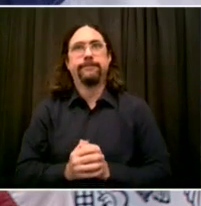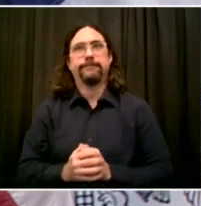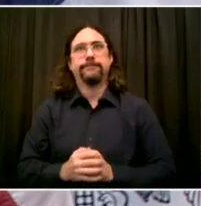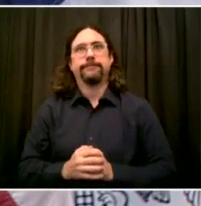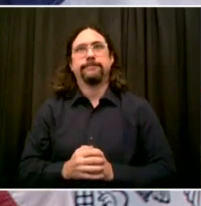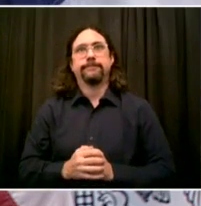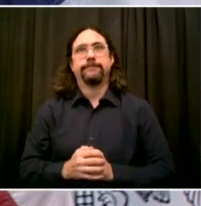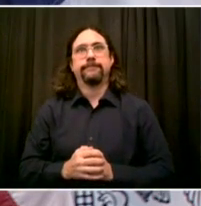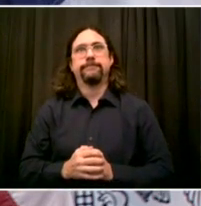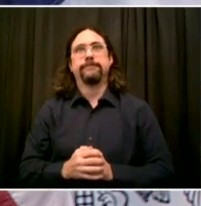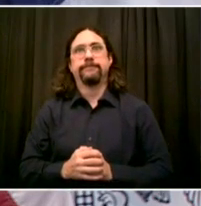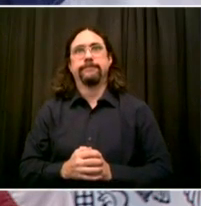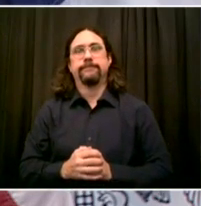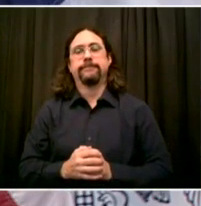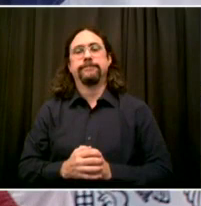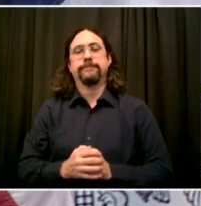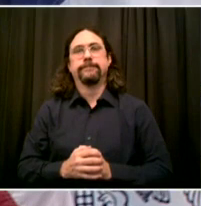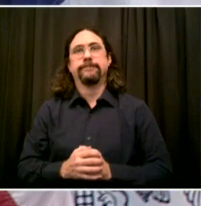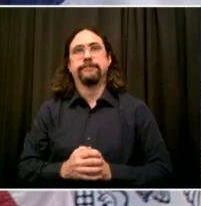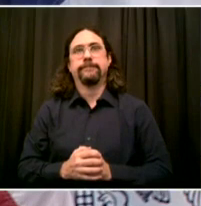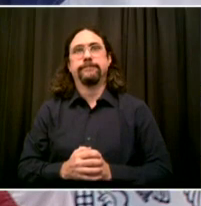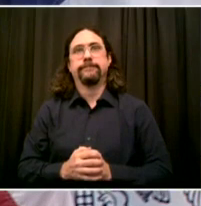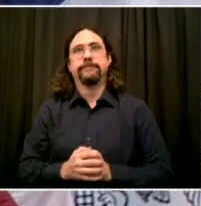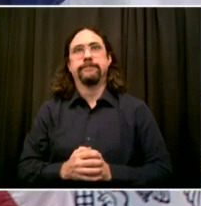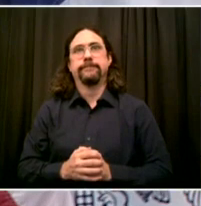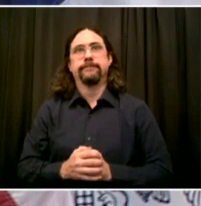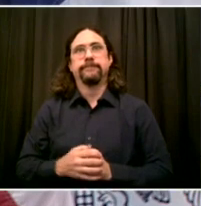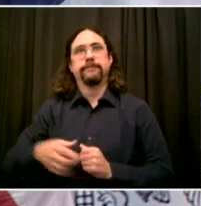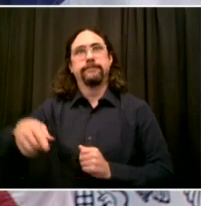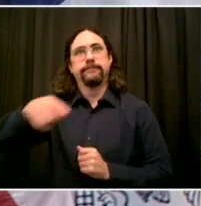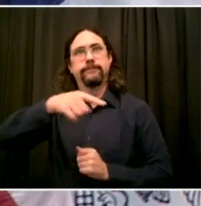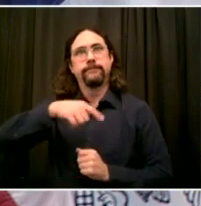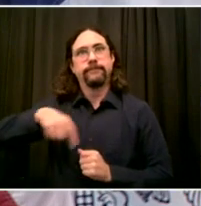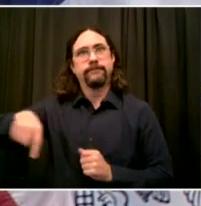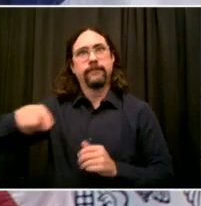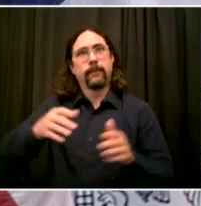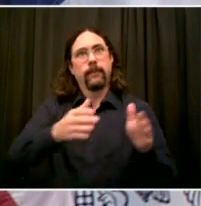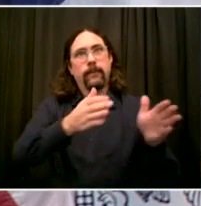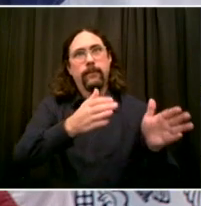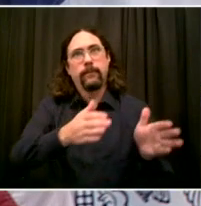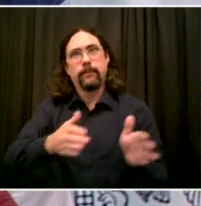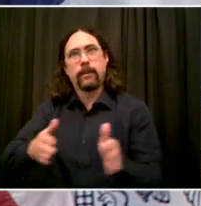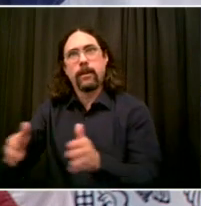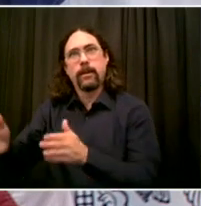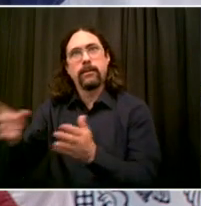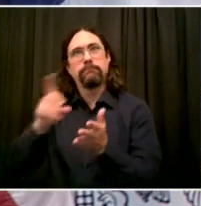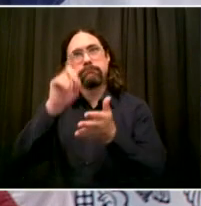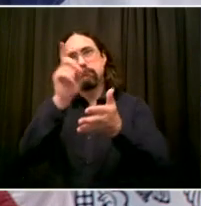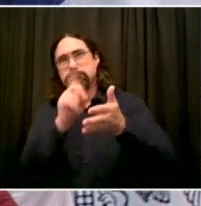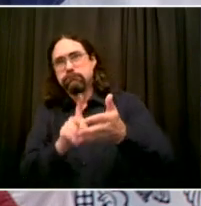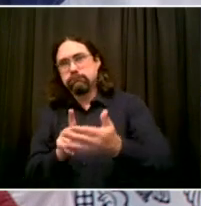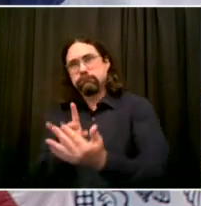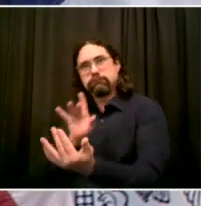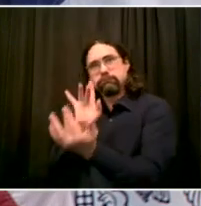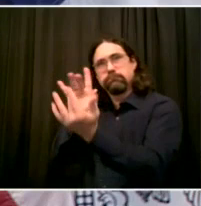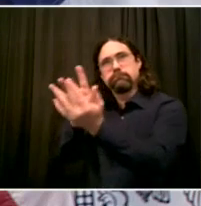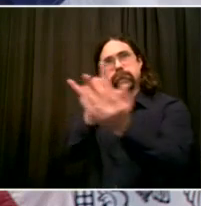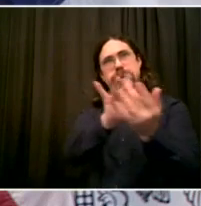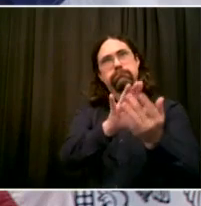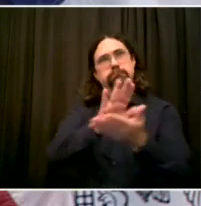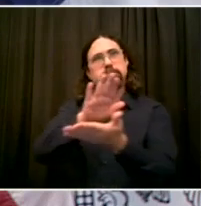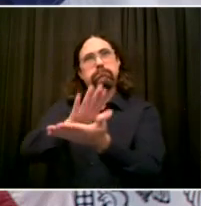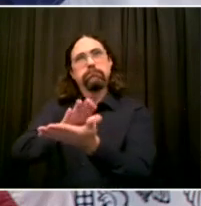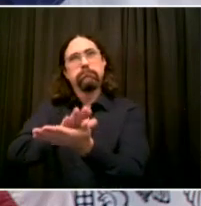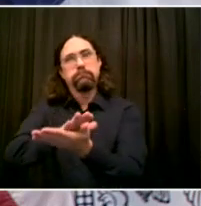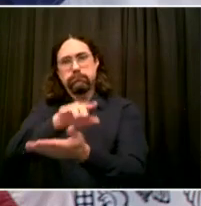child's remote days. We're building out a program, as the mayor mentioned, to serve 100,000 children, including preschoolers and